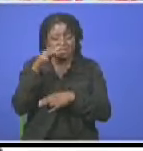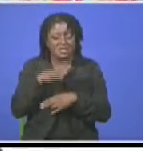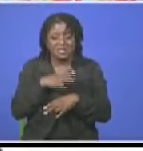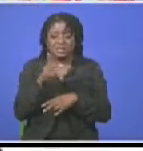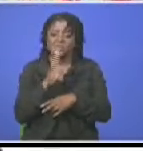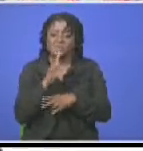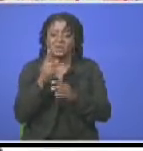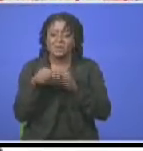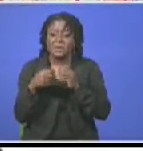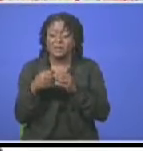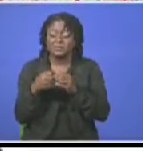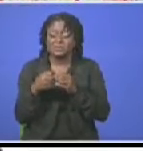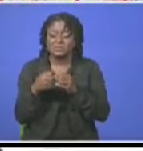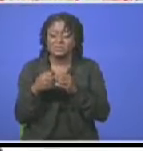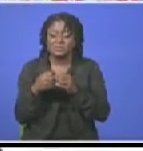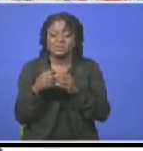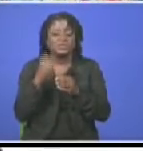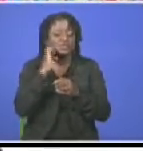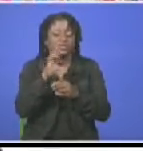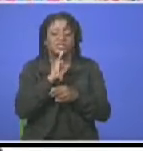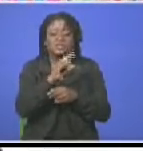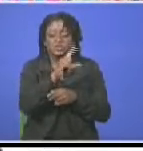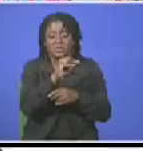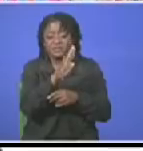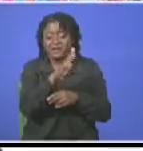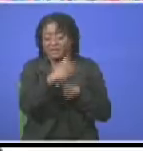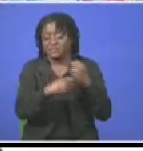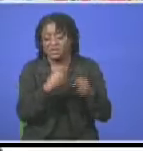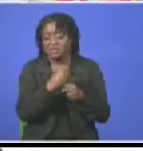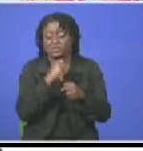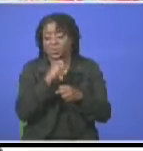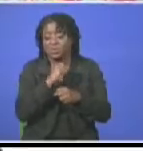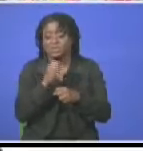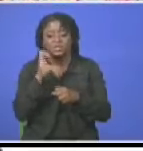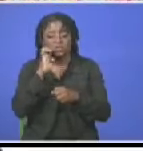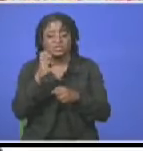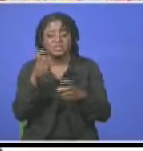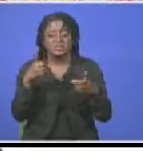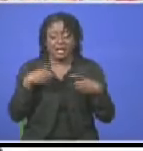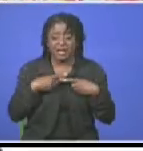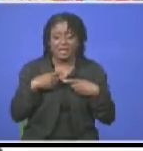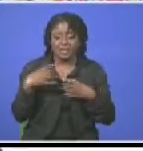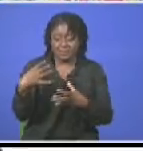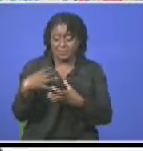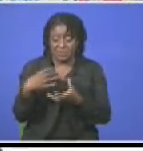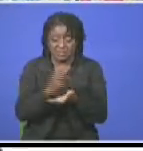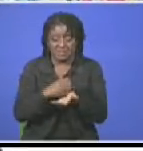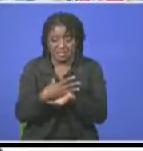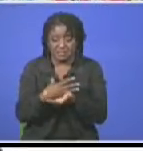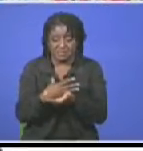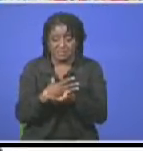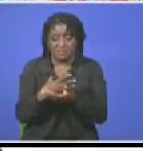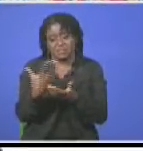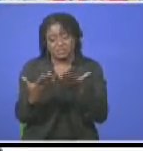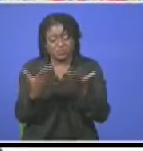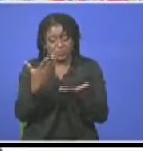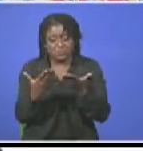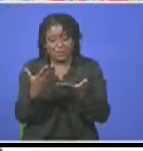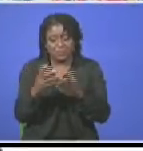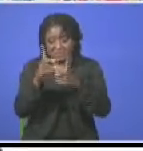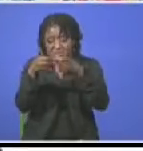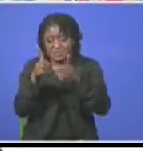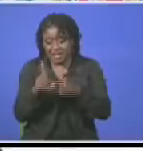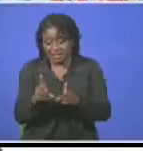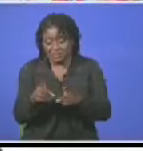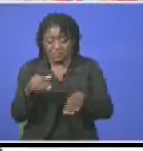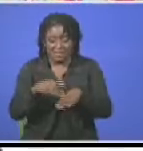years old. And she has had breast cancer. She's 25 now, so she was probably diagnosed when she